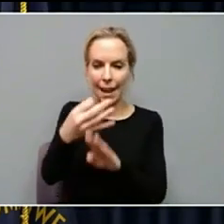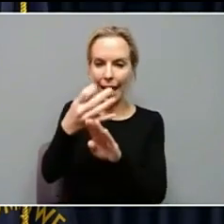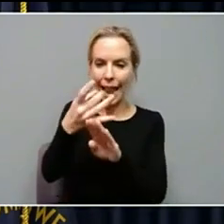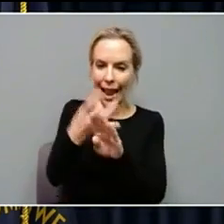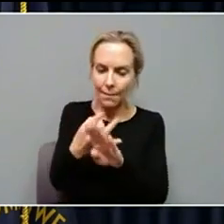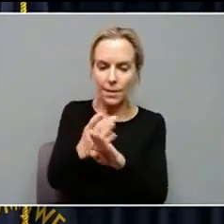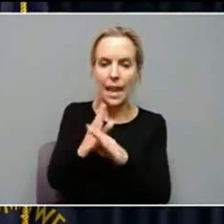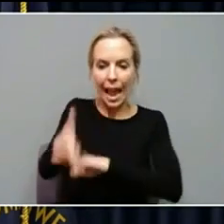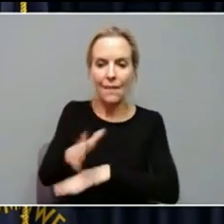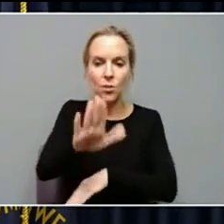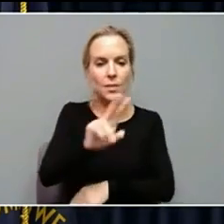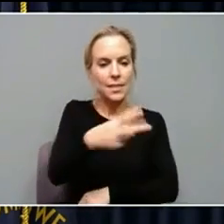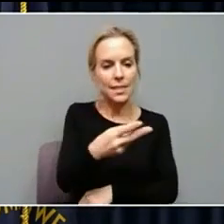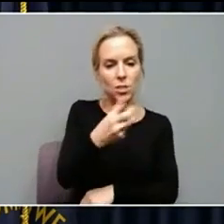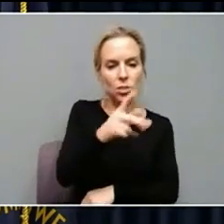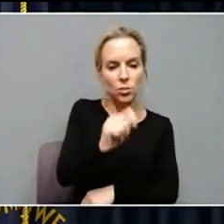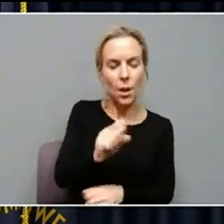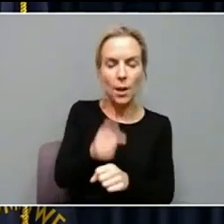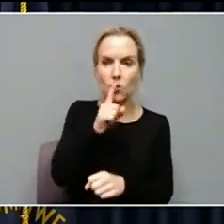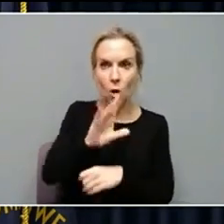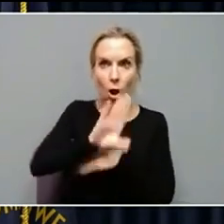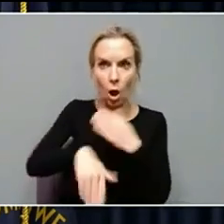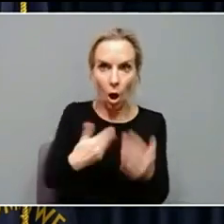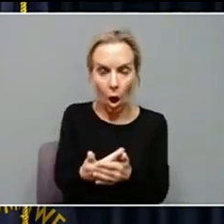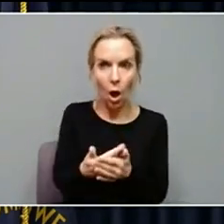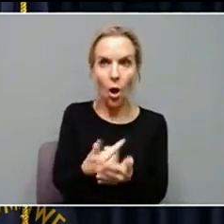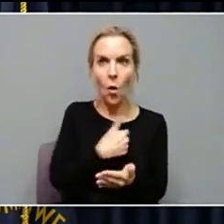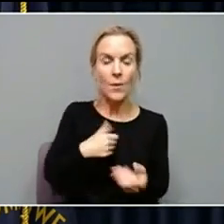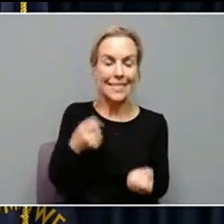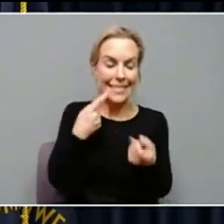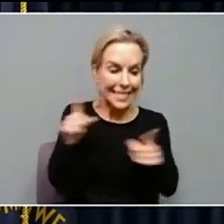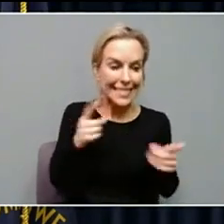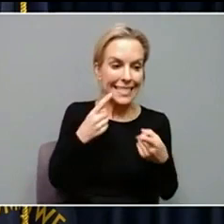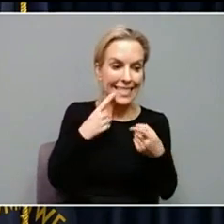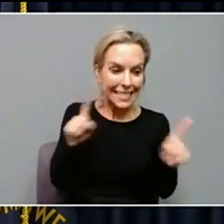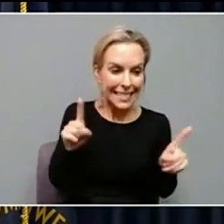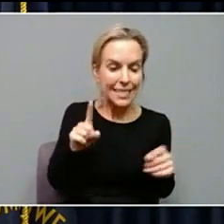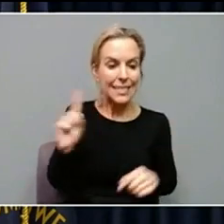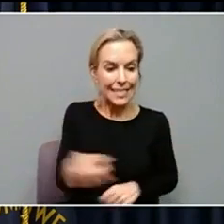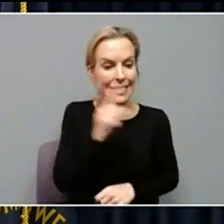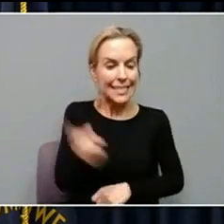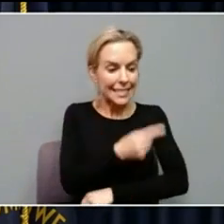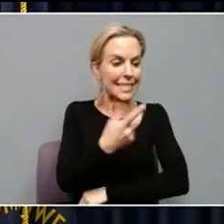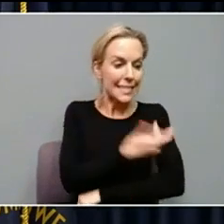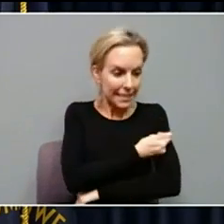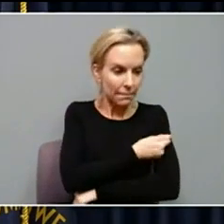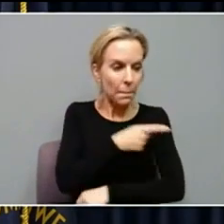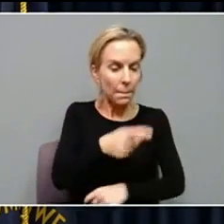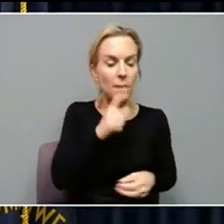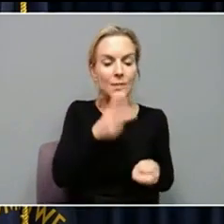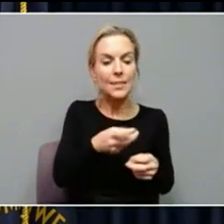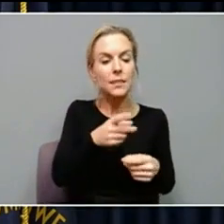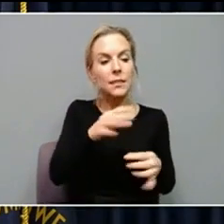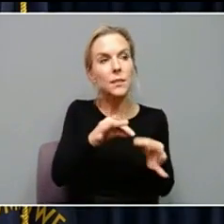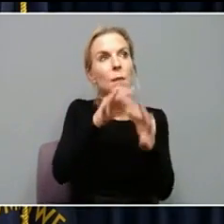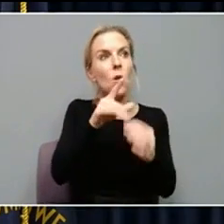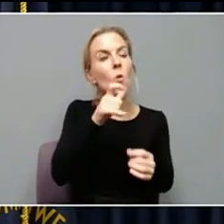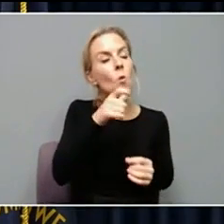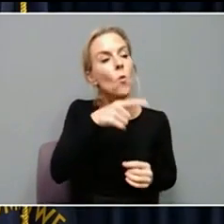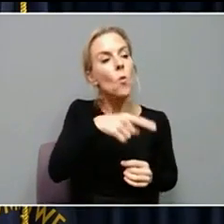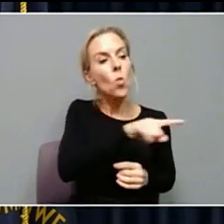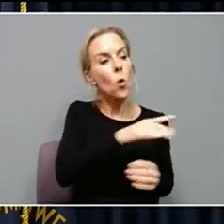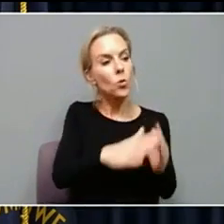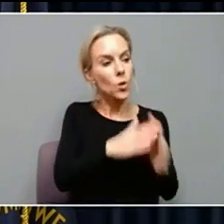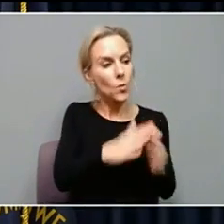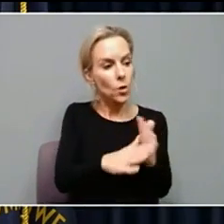going to have to make sure that all those things that we were able to successfully turn people out, especially in difficult to reach communities, to get shot one and